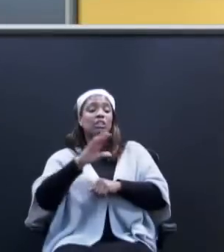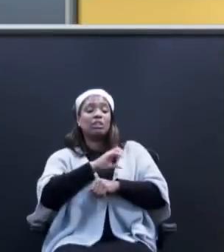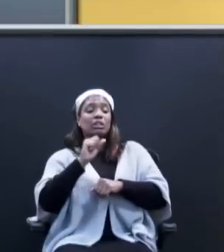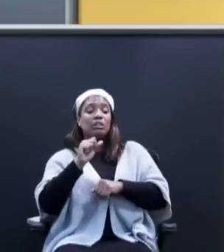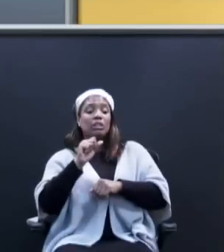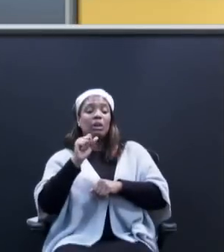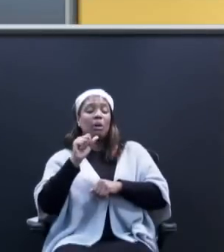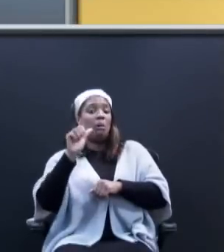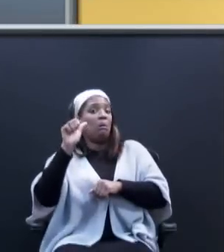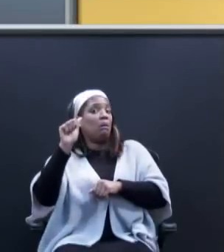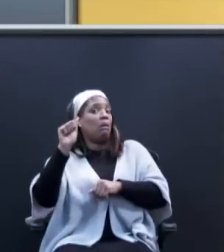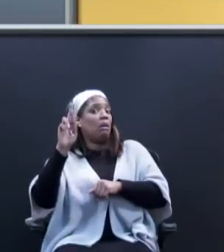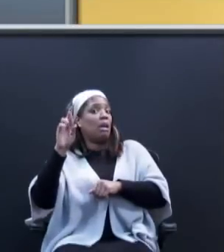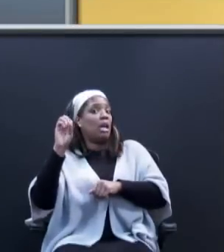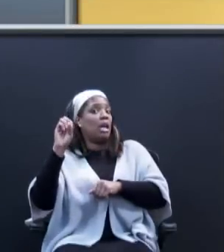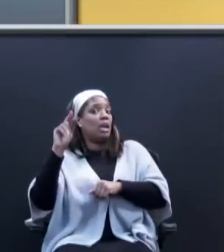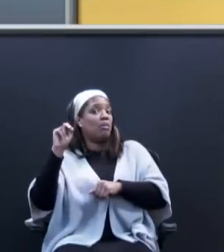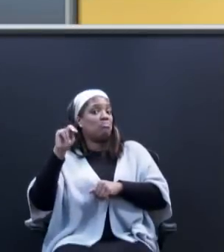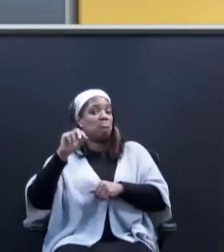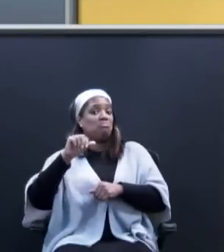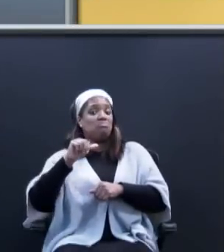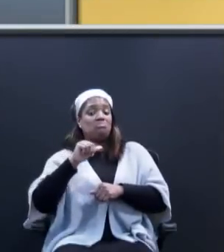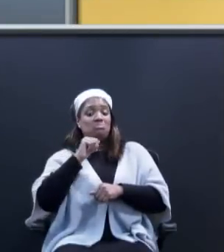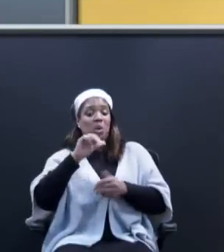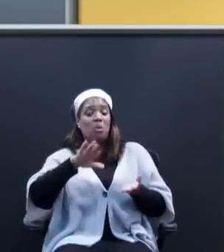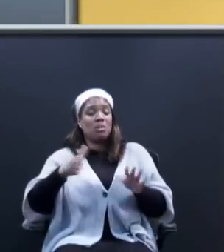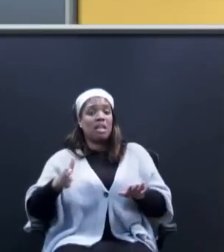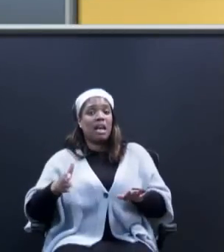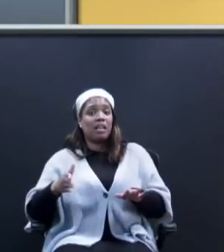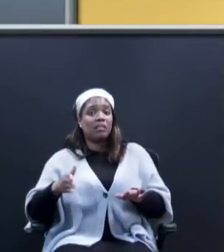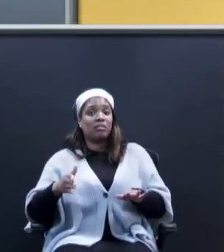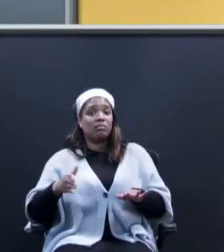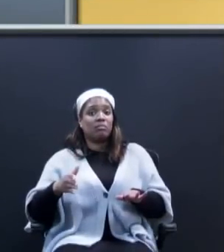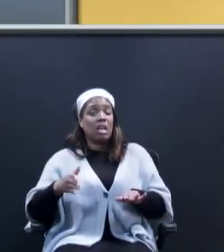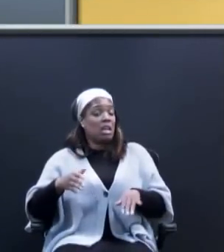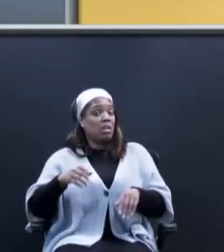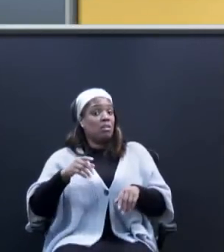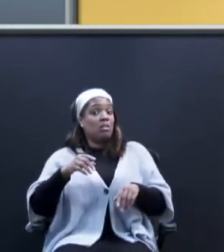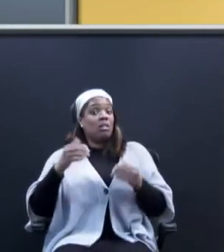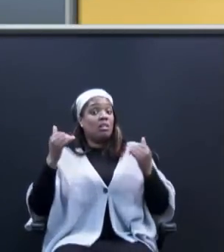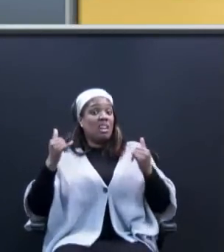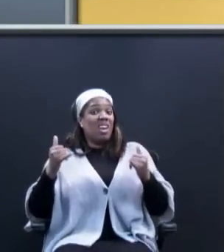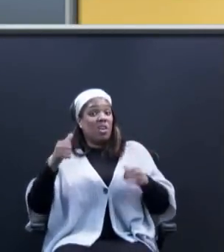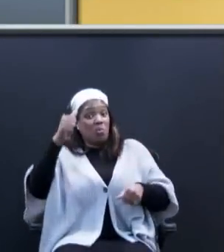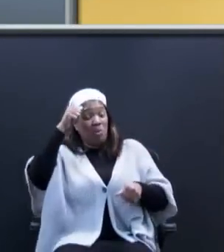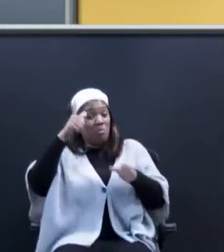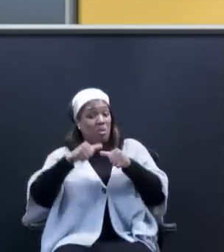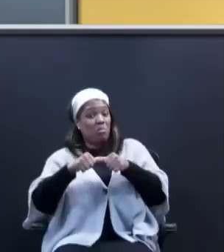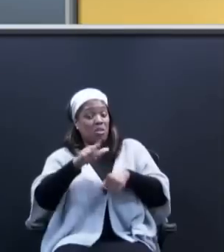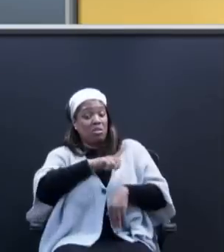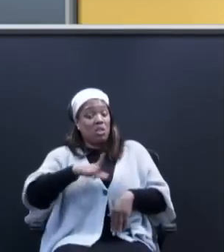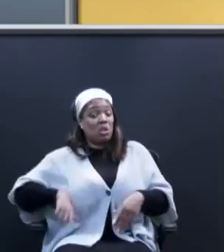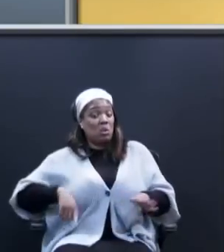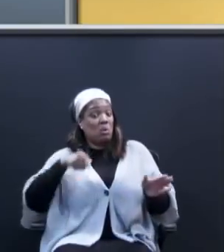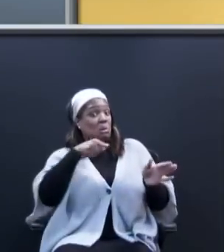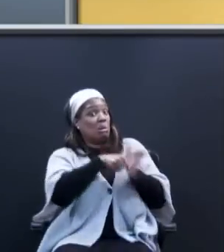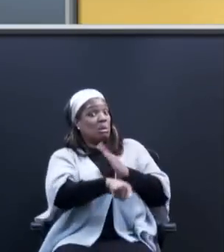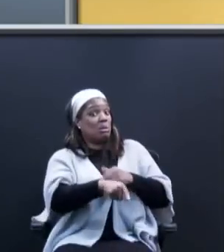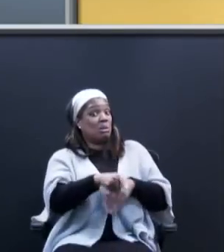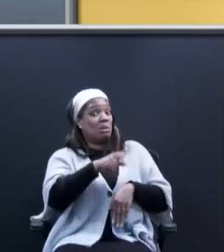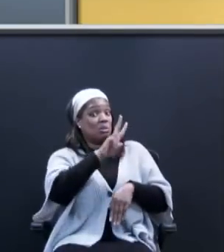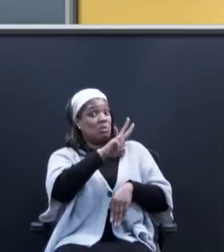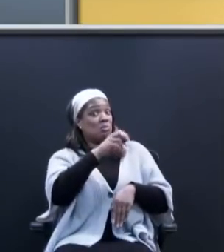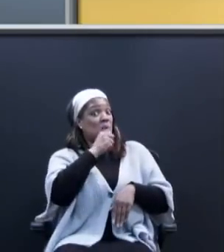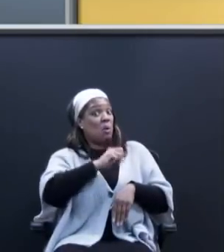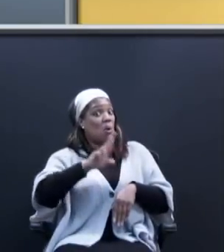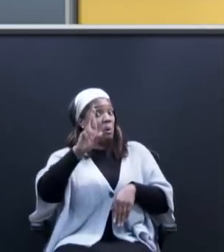his two oldest sons. That's right. Because of strange fire. So don't tell me, I don't want you to come at all times within the veil before the mercy seat. That's